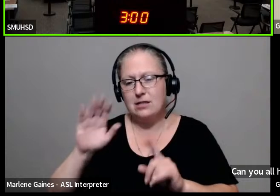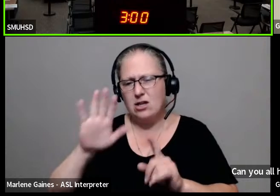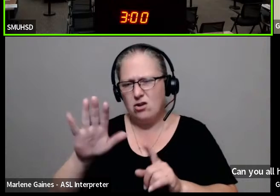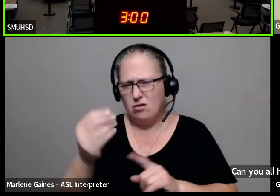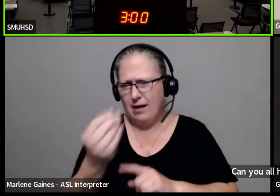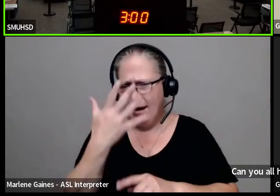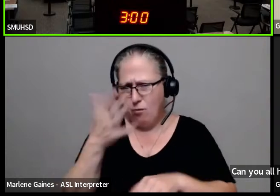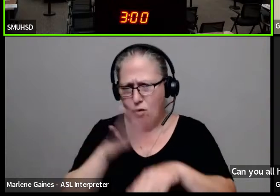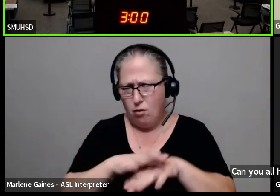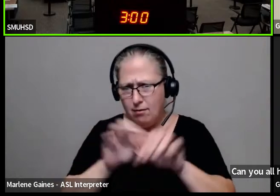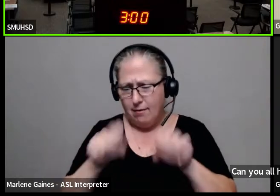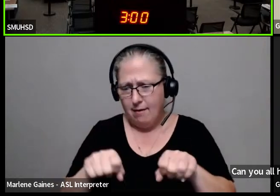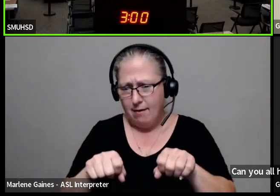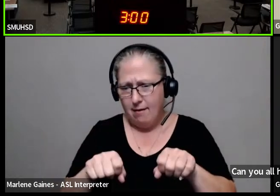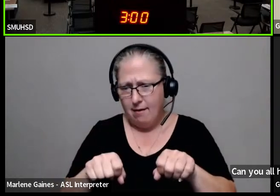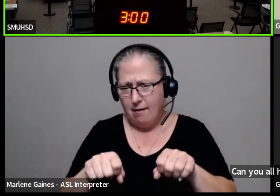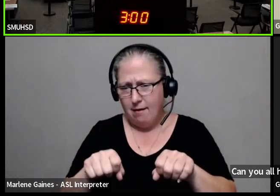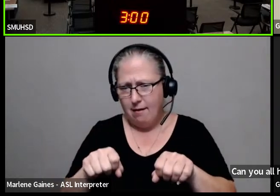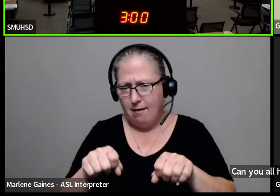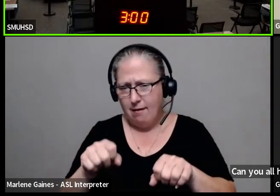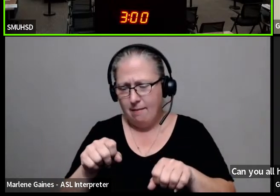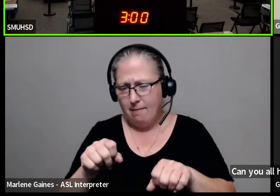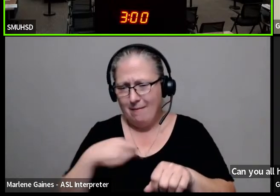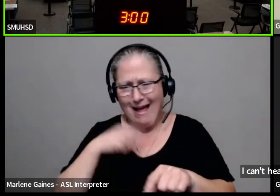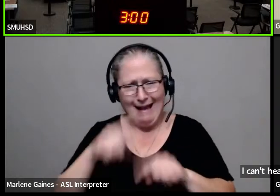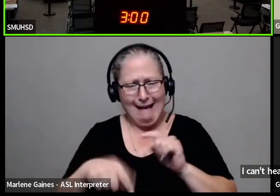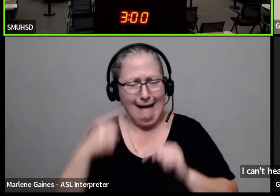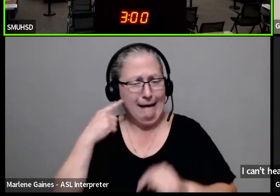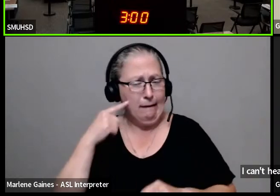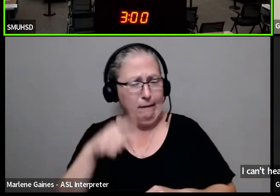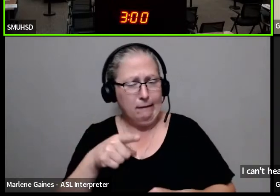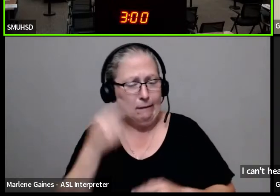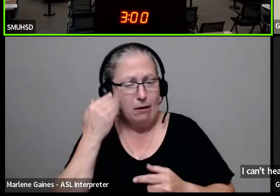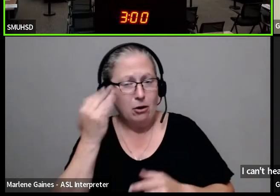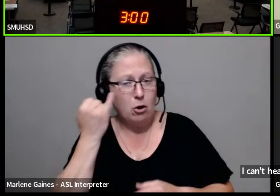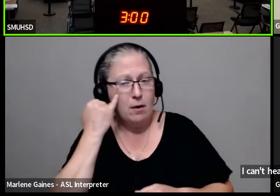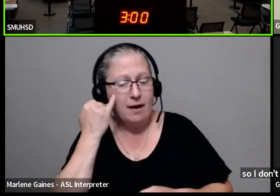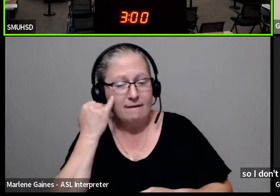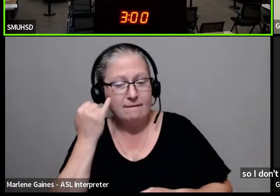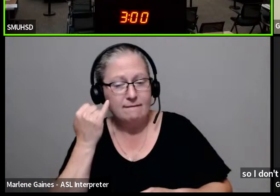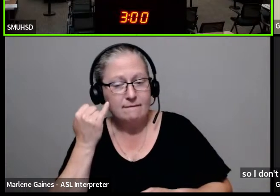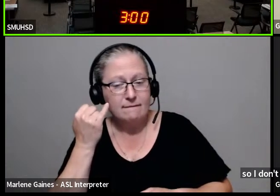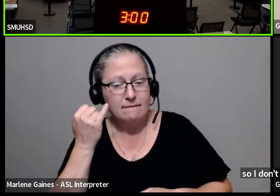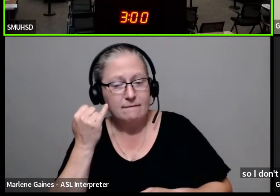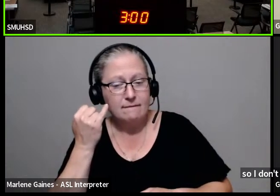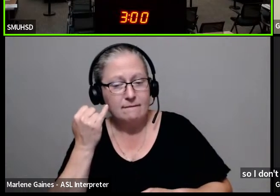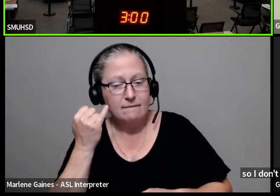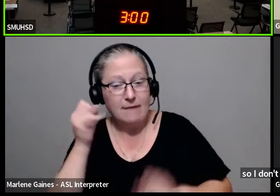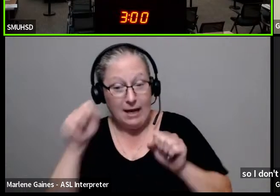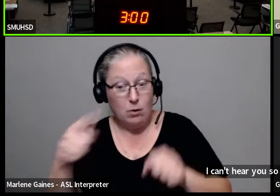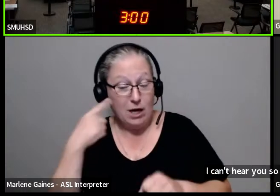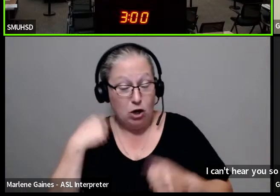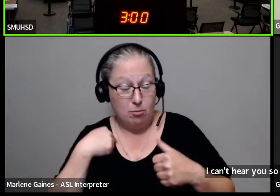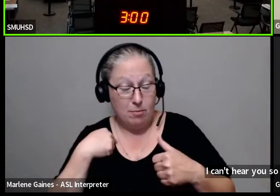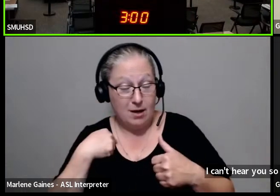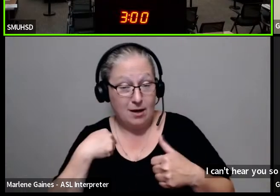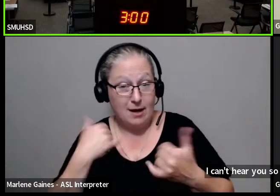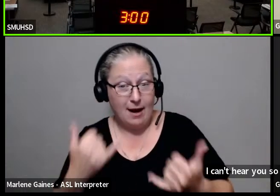you turn your camera on? I can't hear you, Thank so I you. don't know if. Okay, can you hear me now?